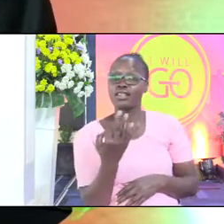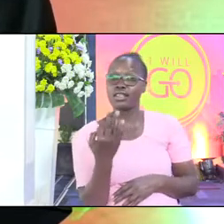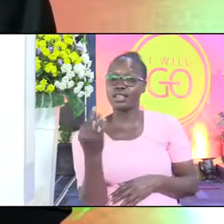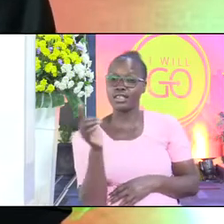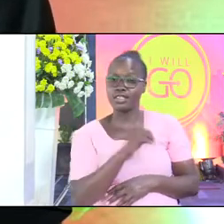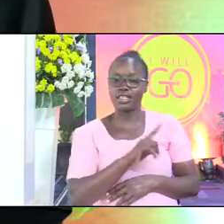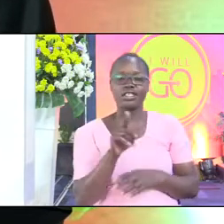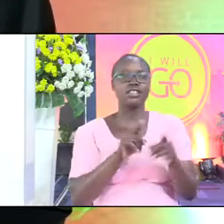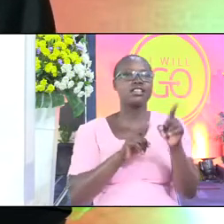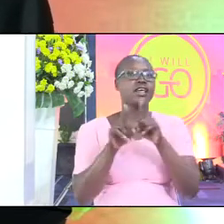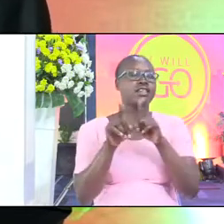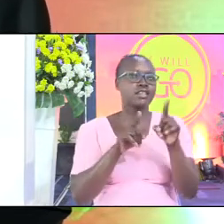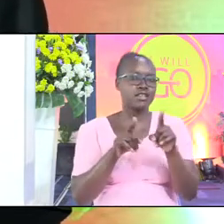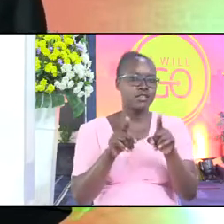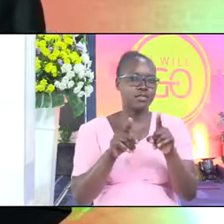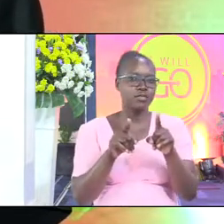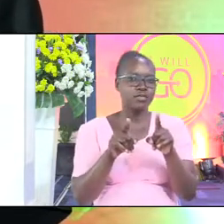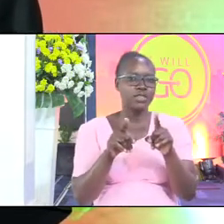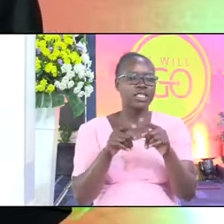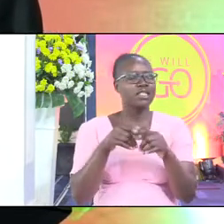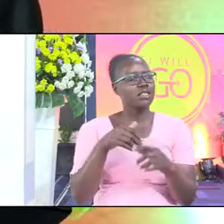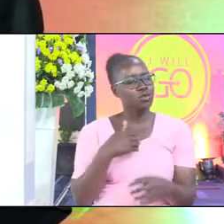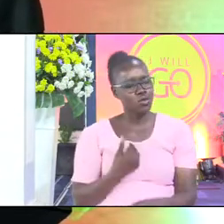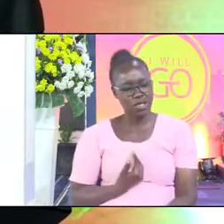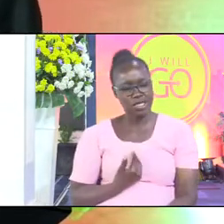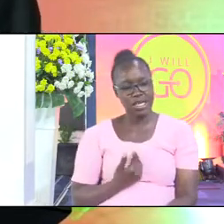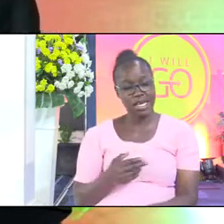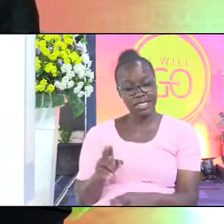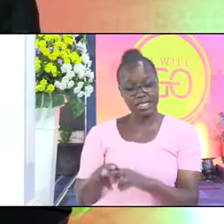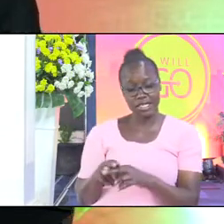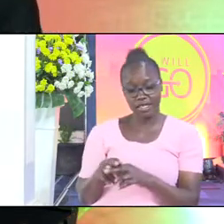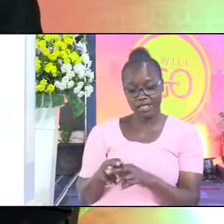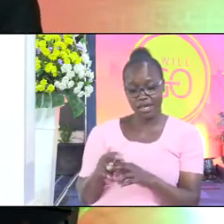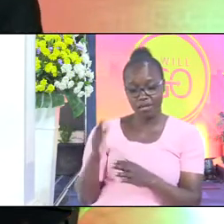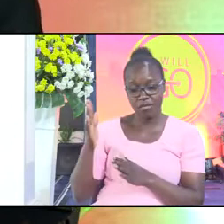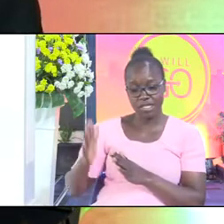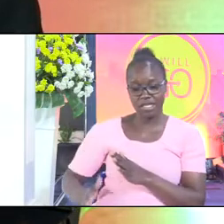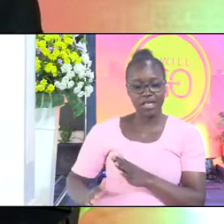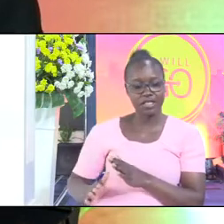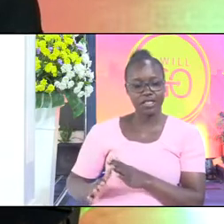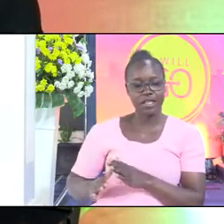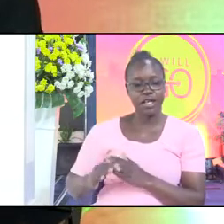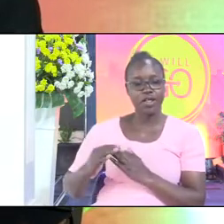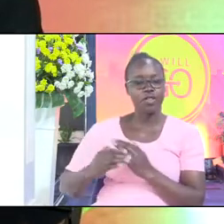three-day journey, sat wearily beside